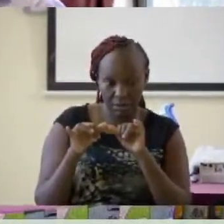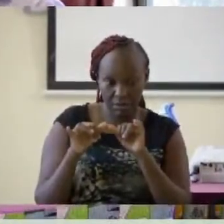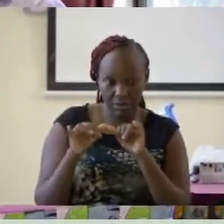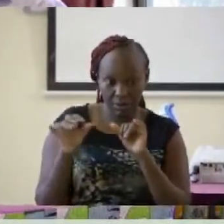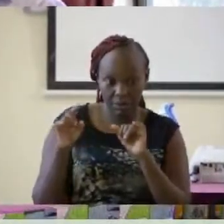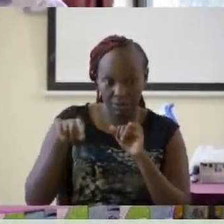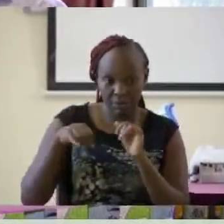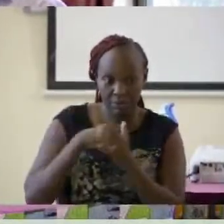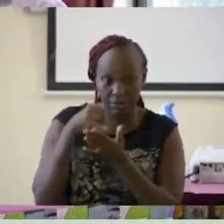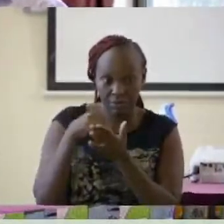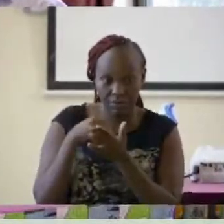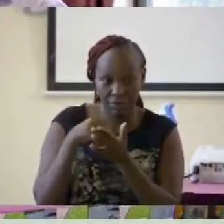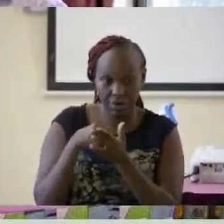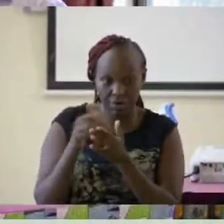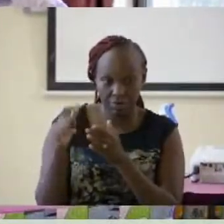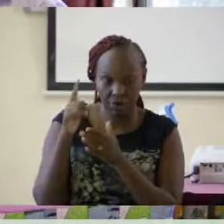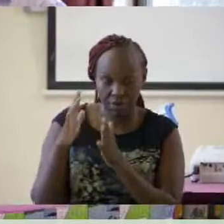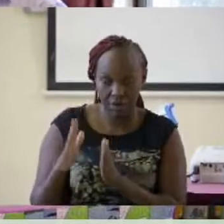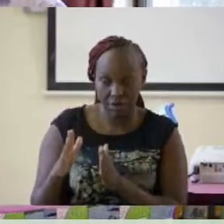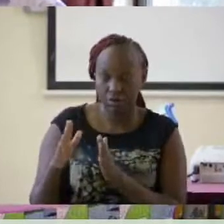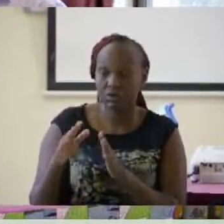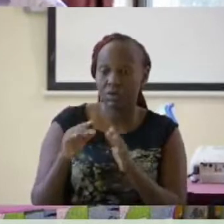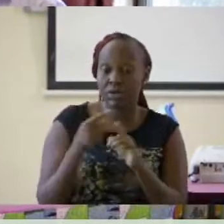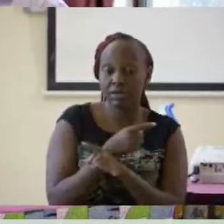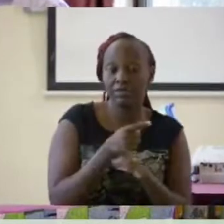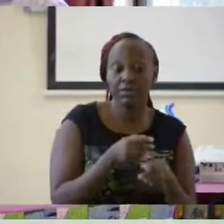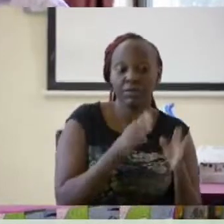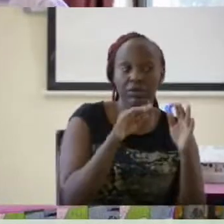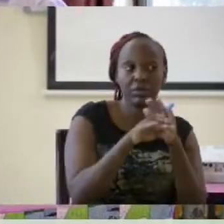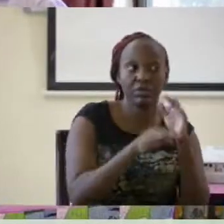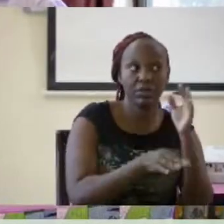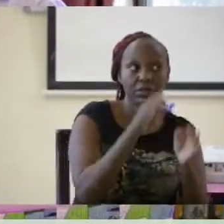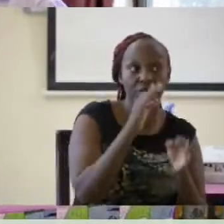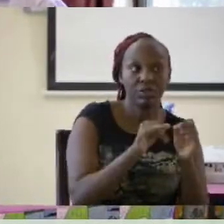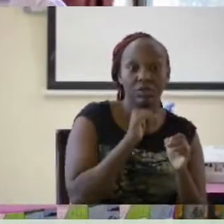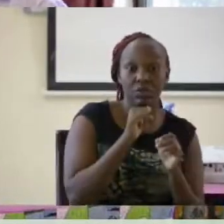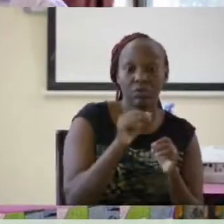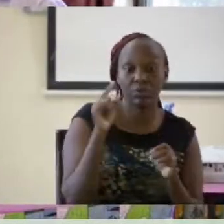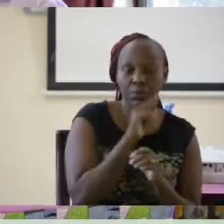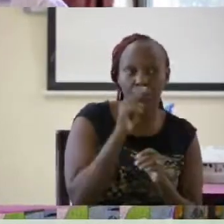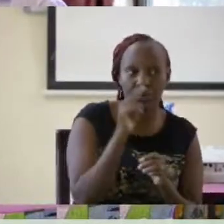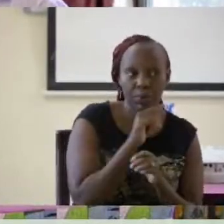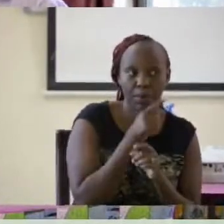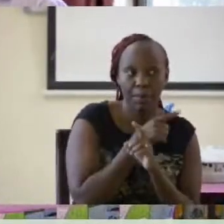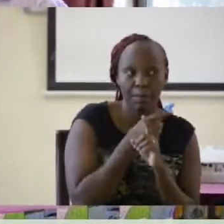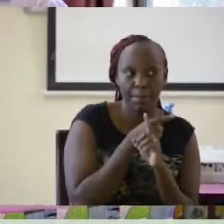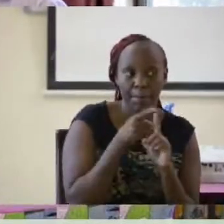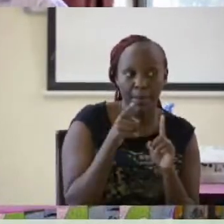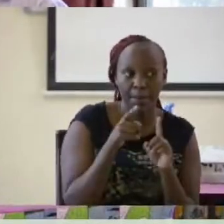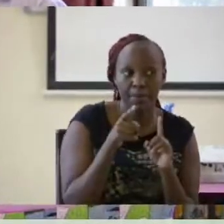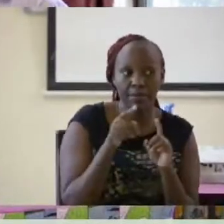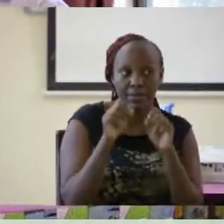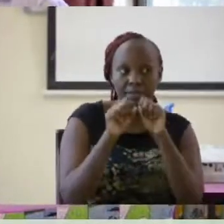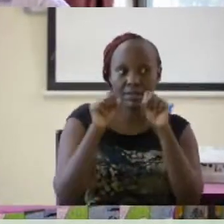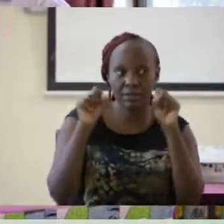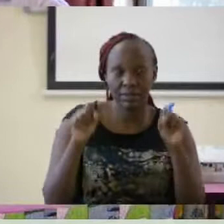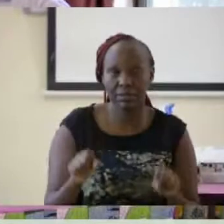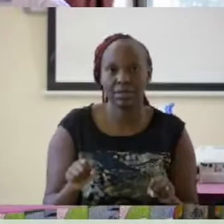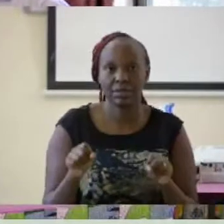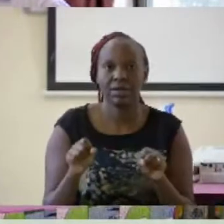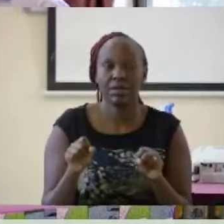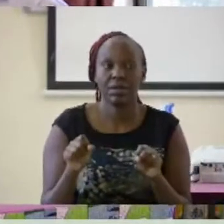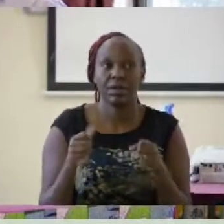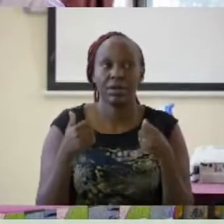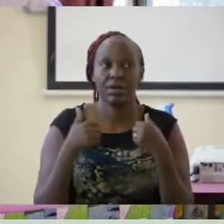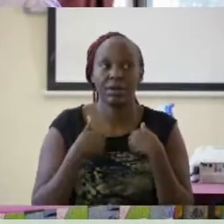involve lawyers. So alternative justice system is not a hostile takeover, but instead it is a system that has